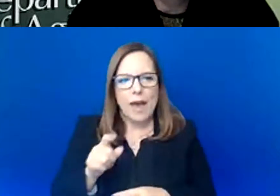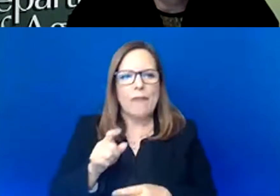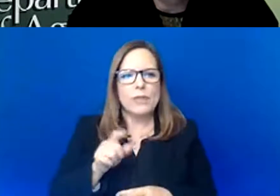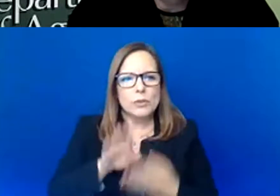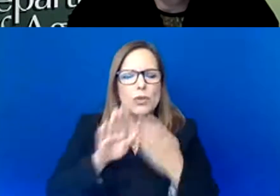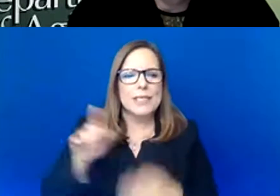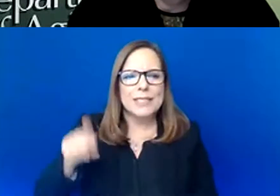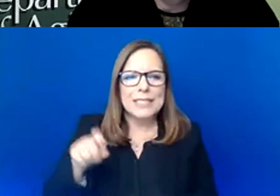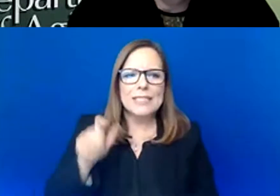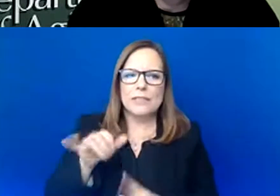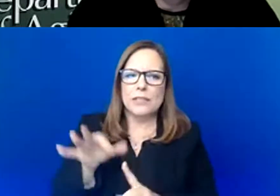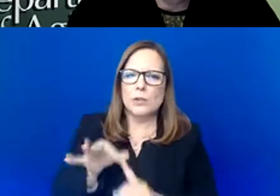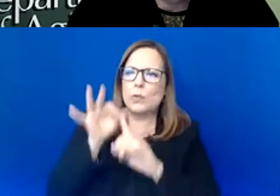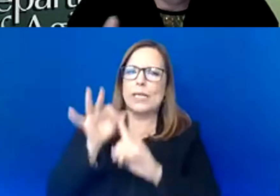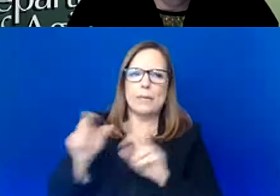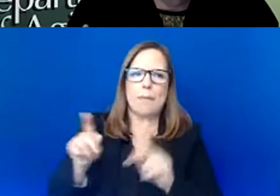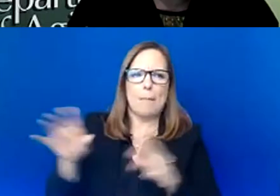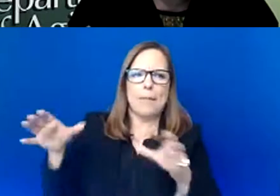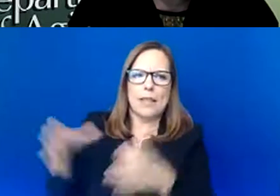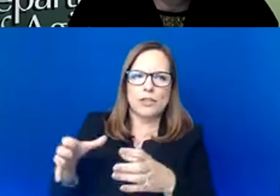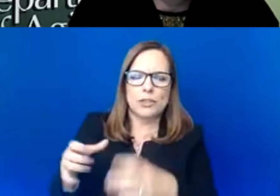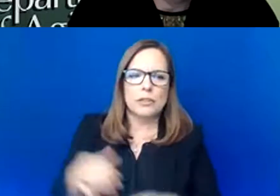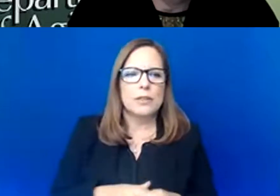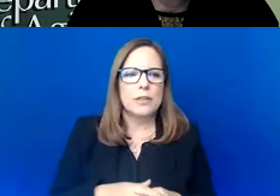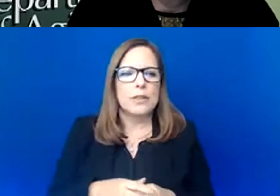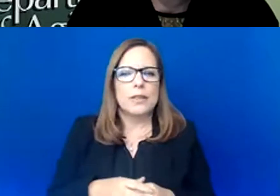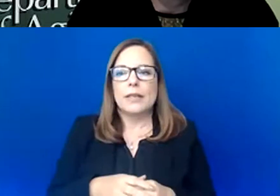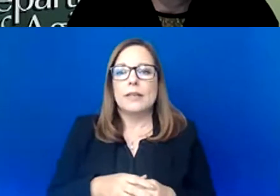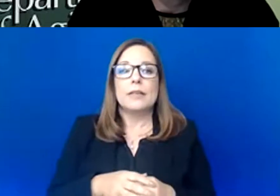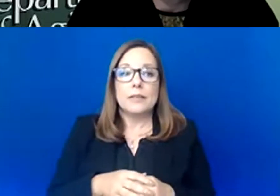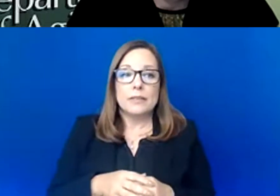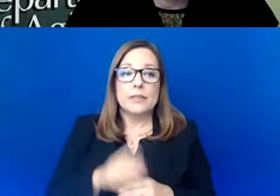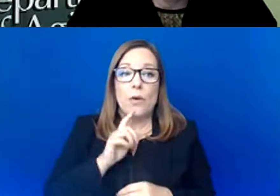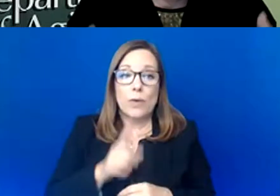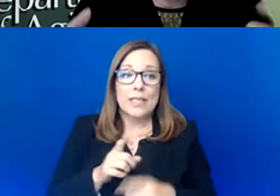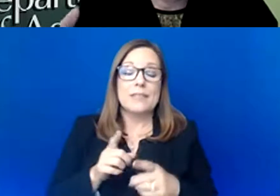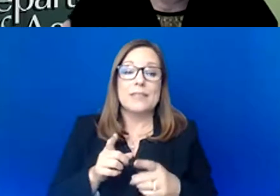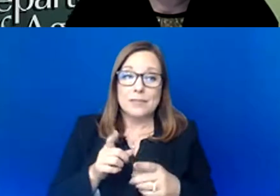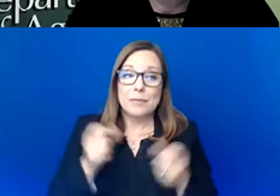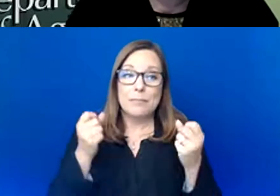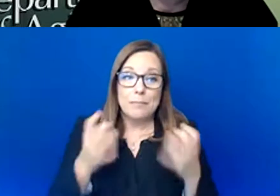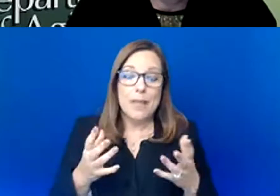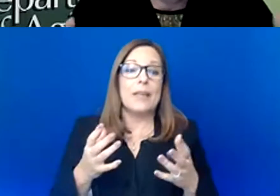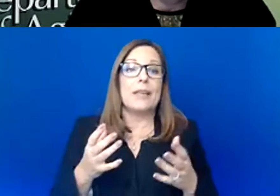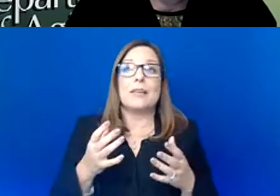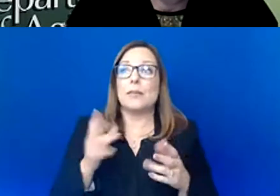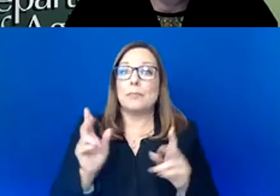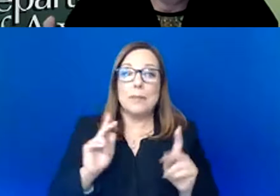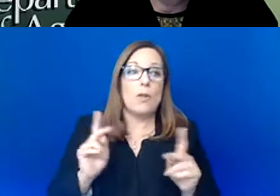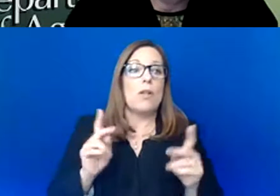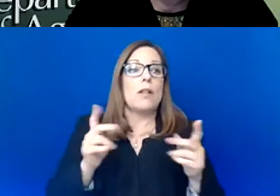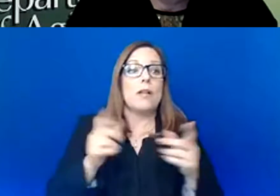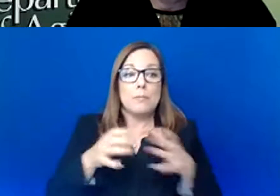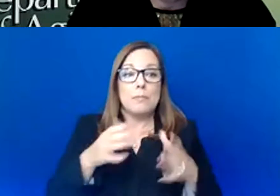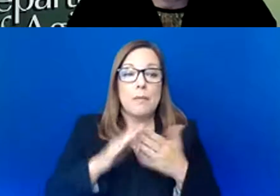don't know about the aging of our population is a great deal. We are still in a discovery mode. What are older